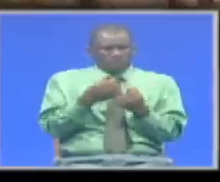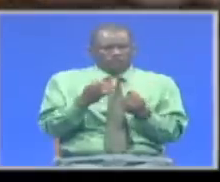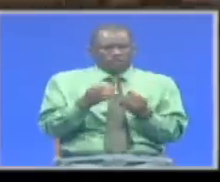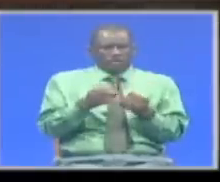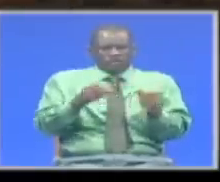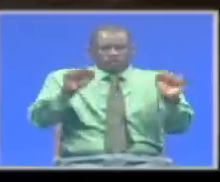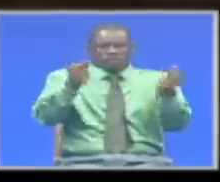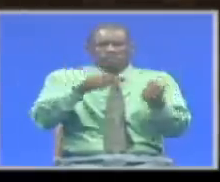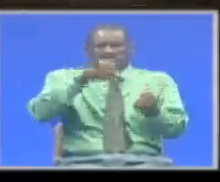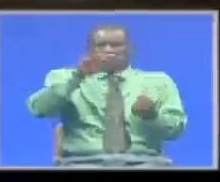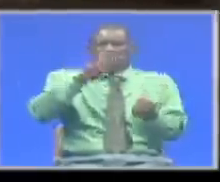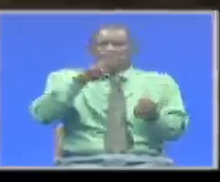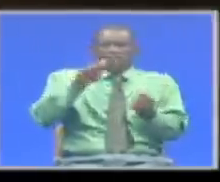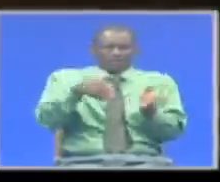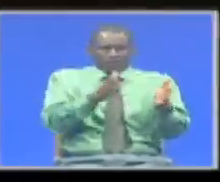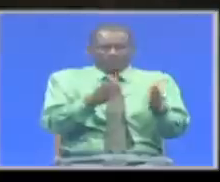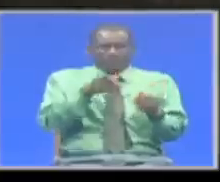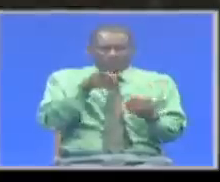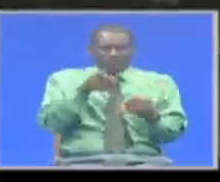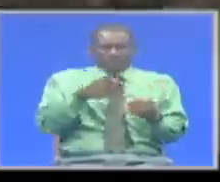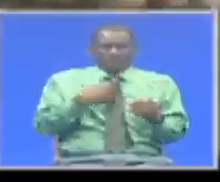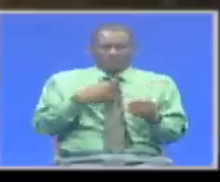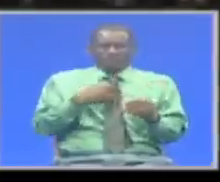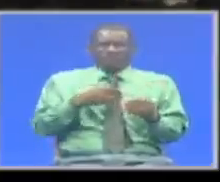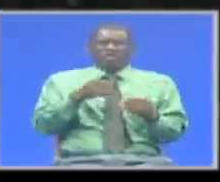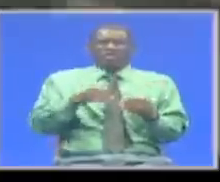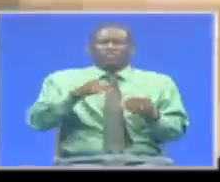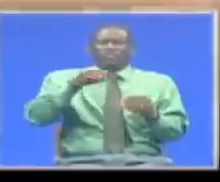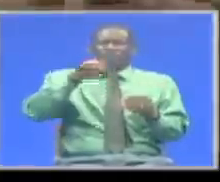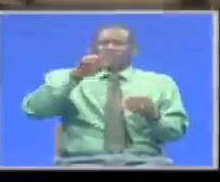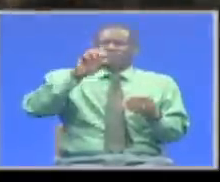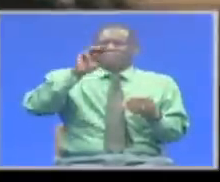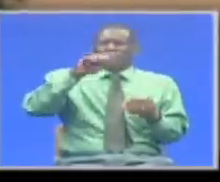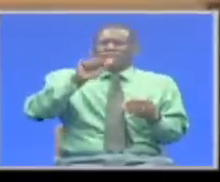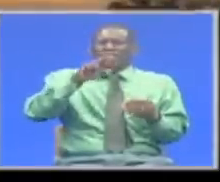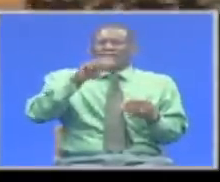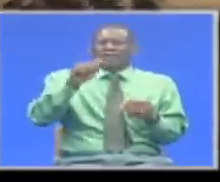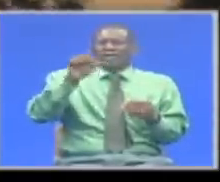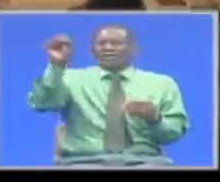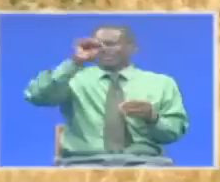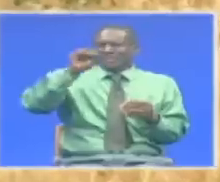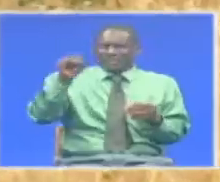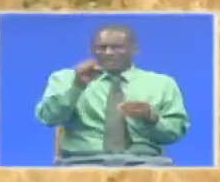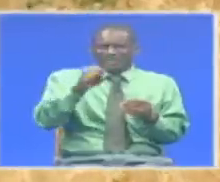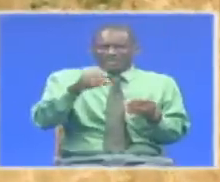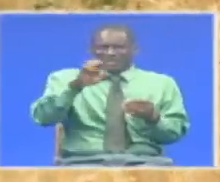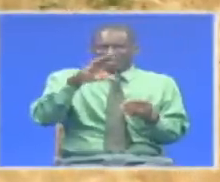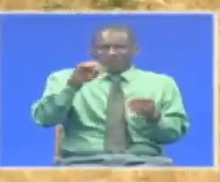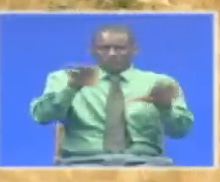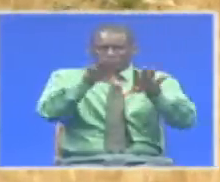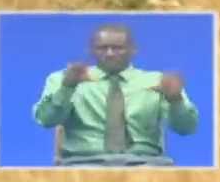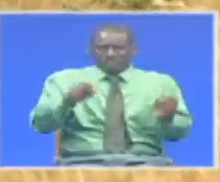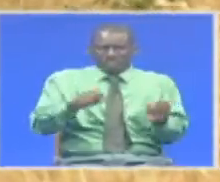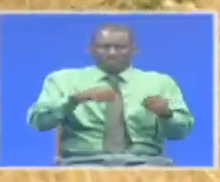Mara rages, this lifeblood of the Mara Serengeti ecosystem is in its sunset days, and the odds